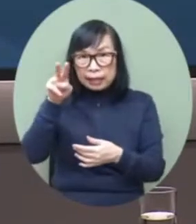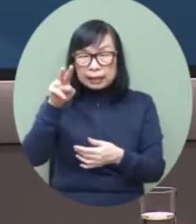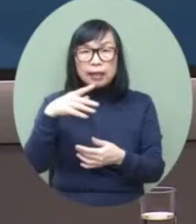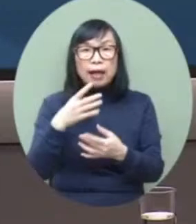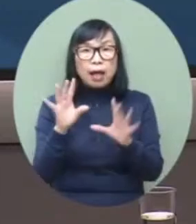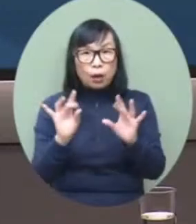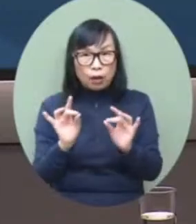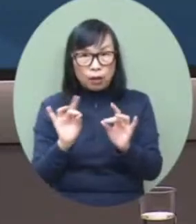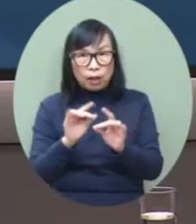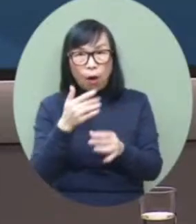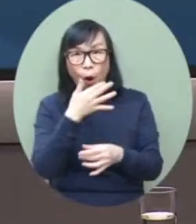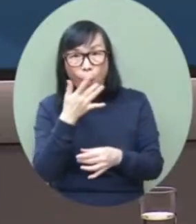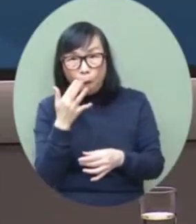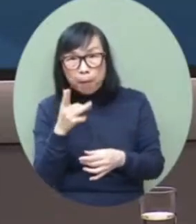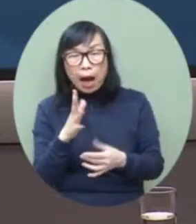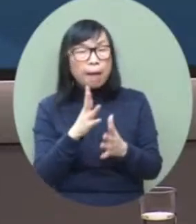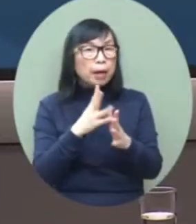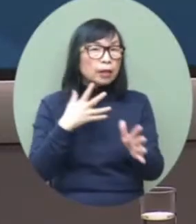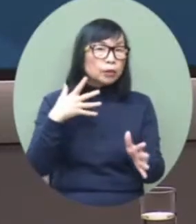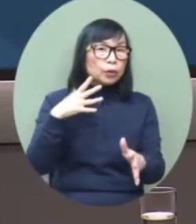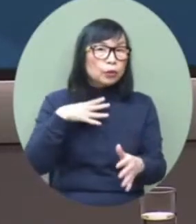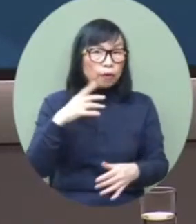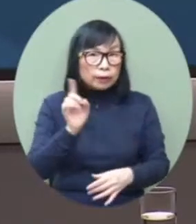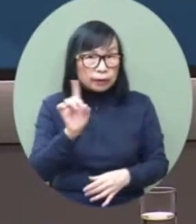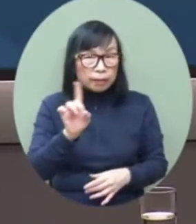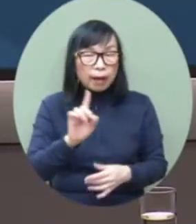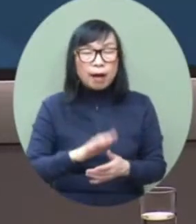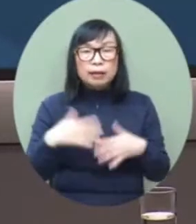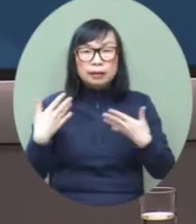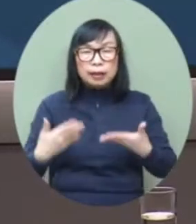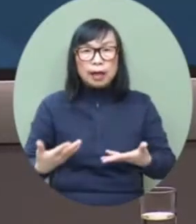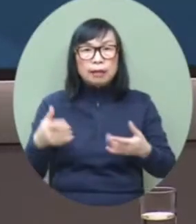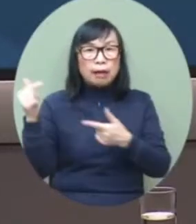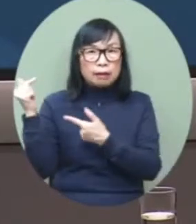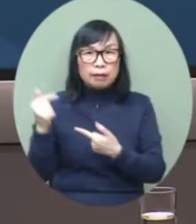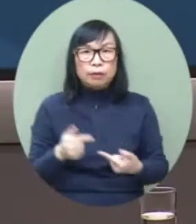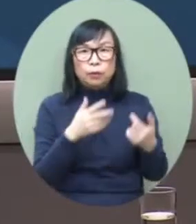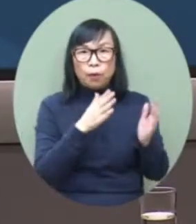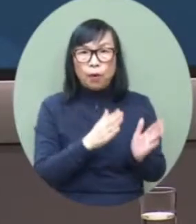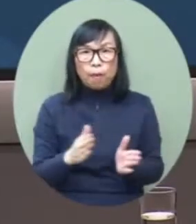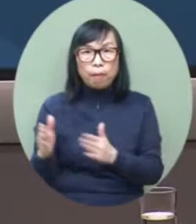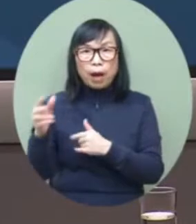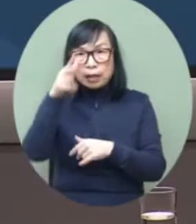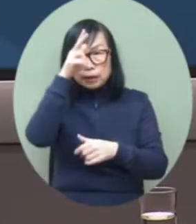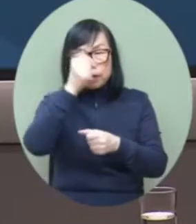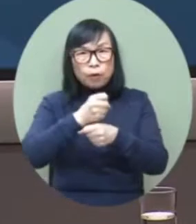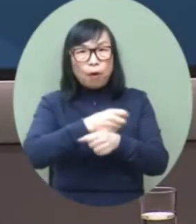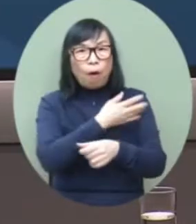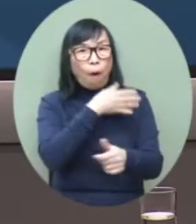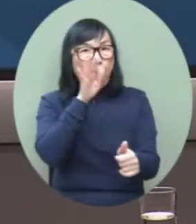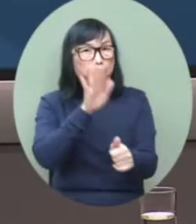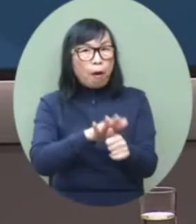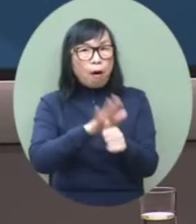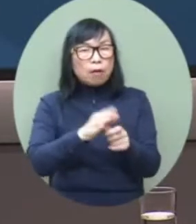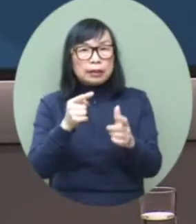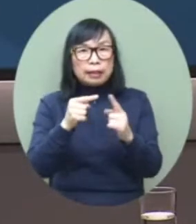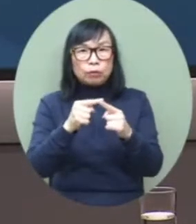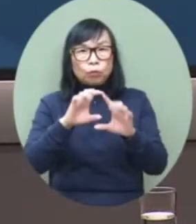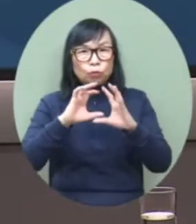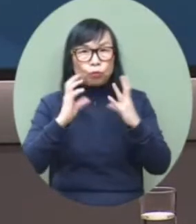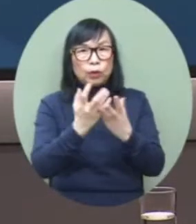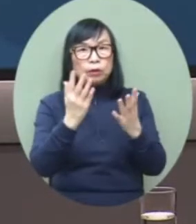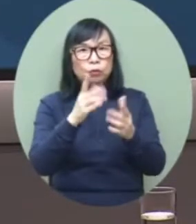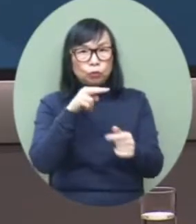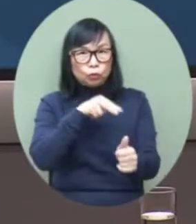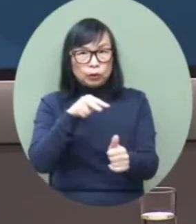has improved considerably, and people can check their position in the queue.